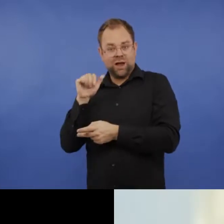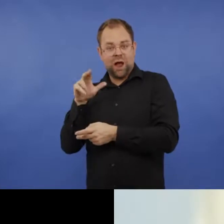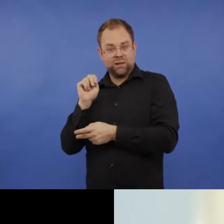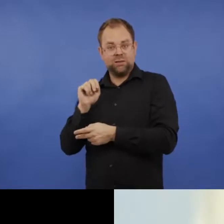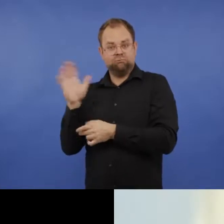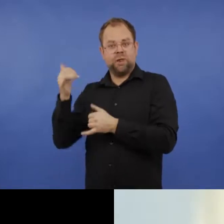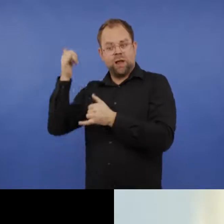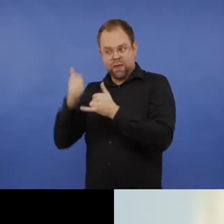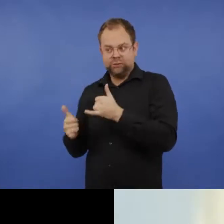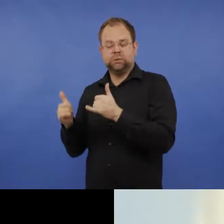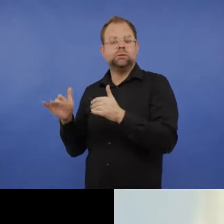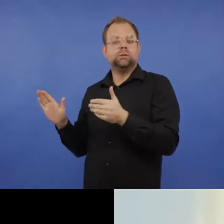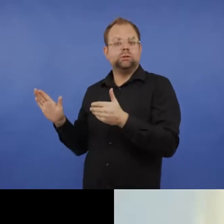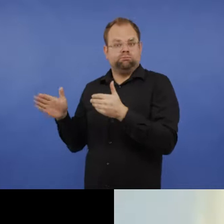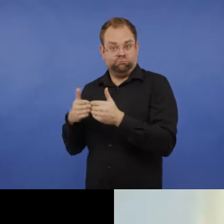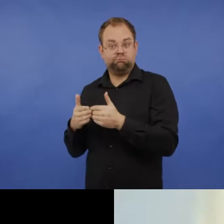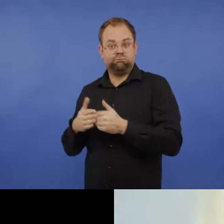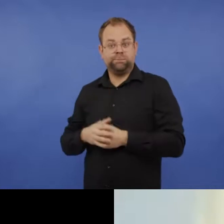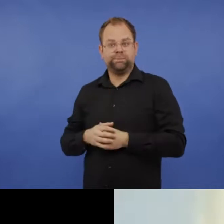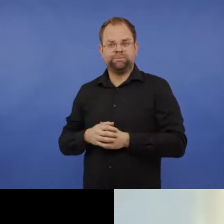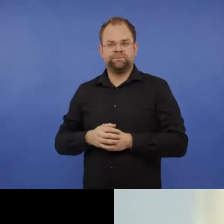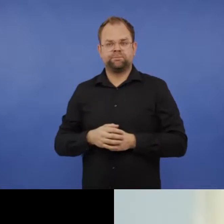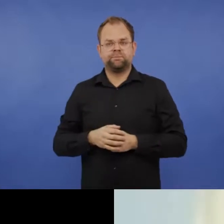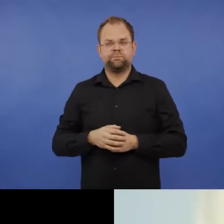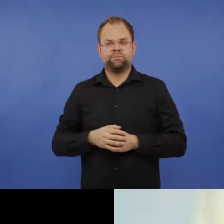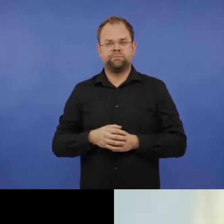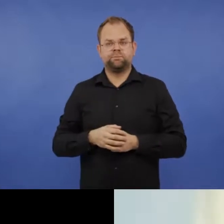think that one challenge is the